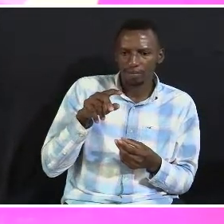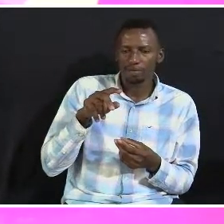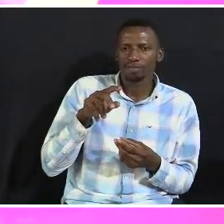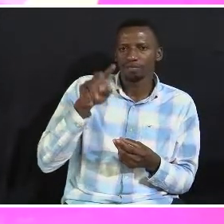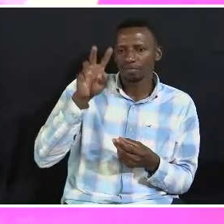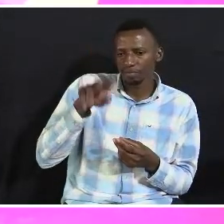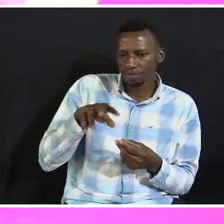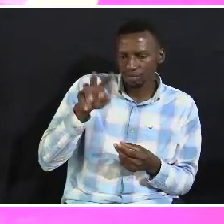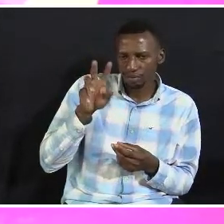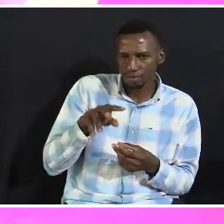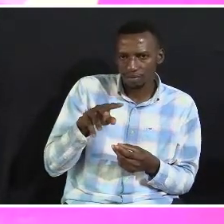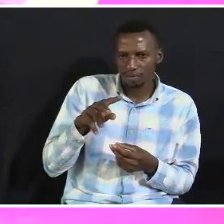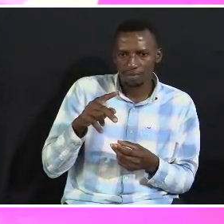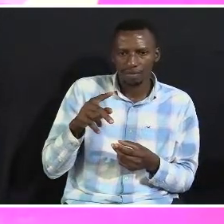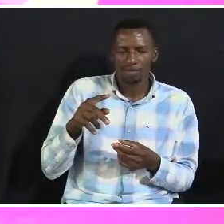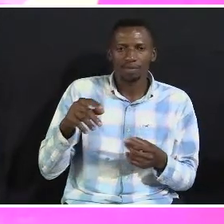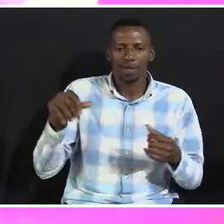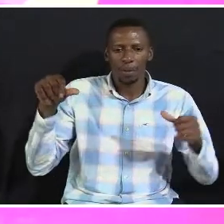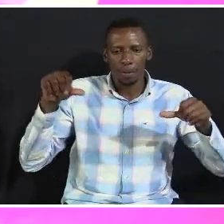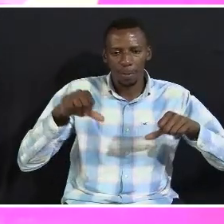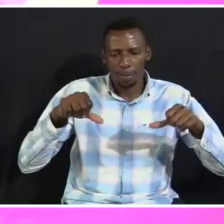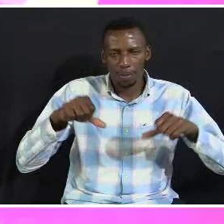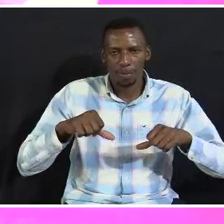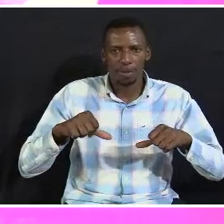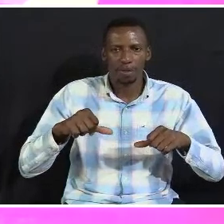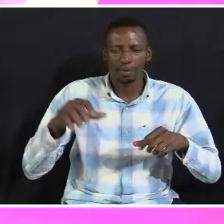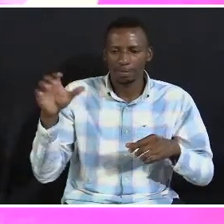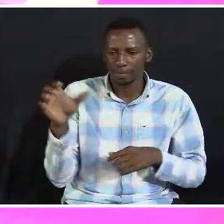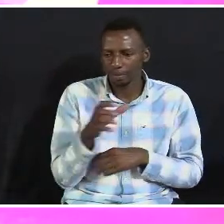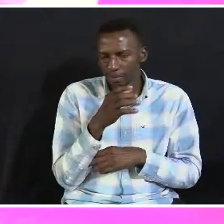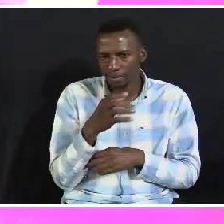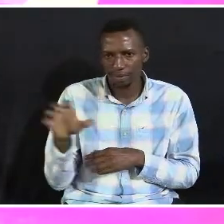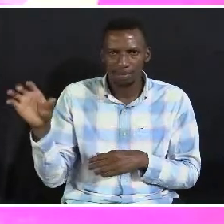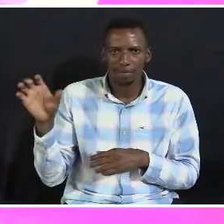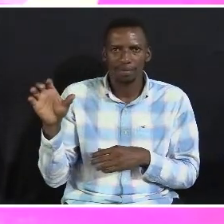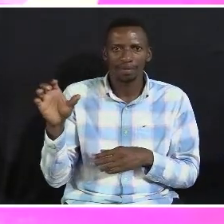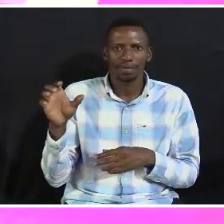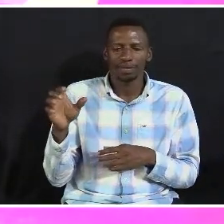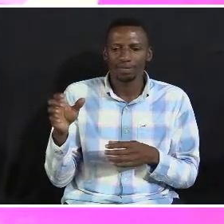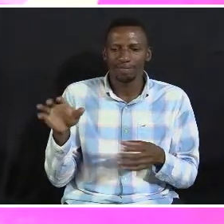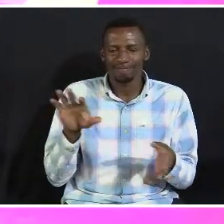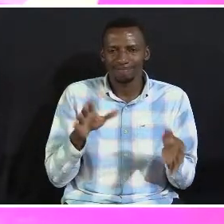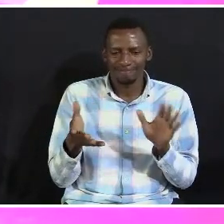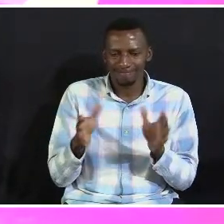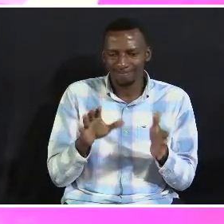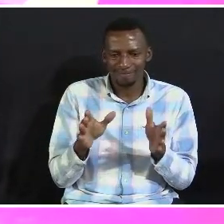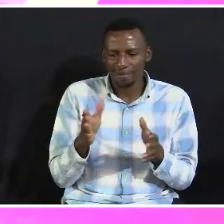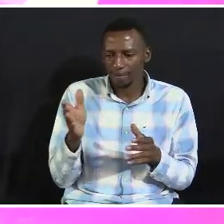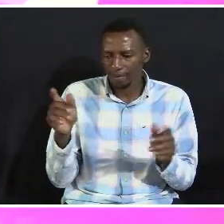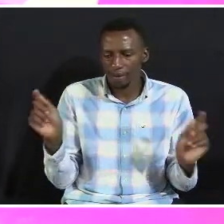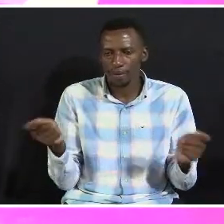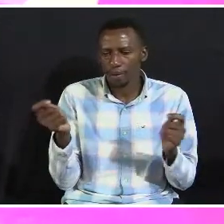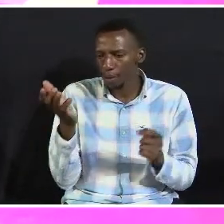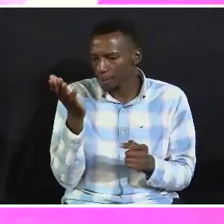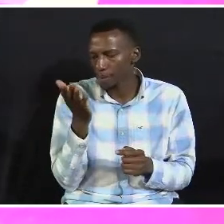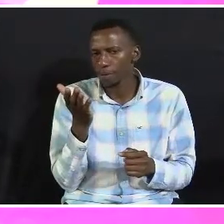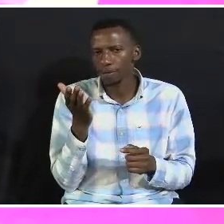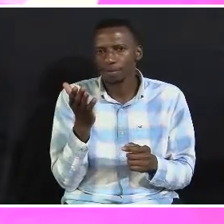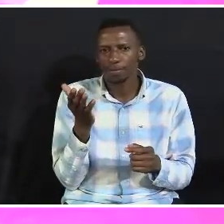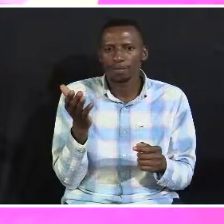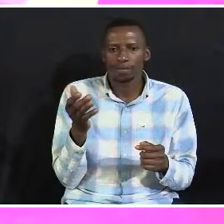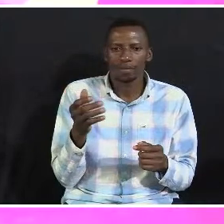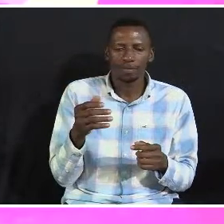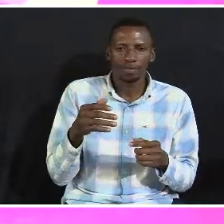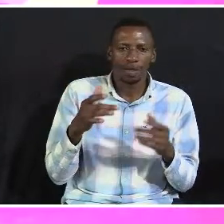adultery, disobedience, drunkenness, revelries, lewdness, sorcery, contentions,